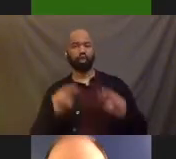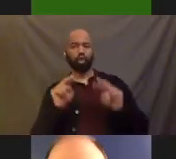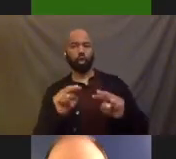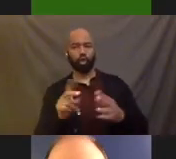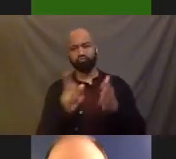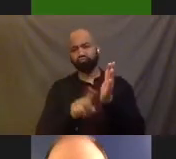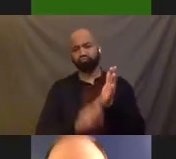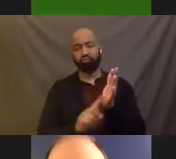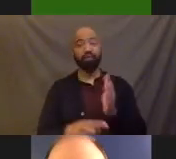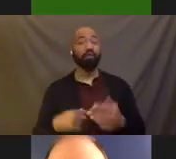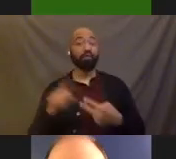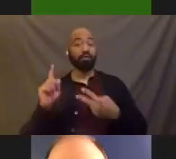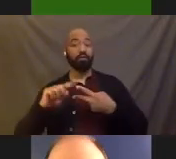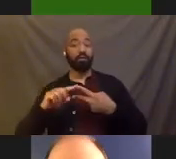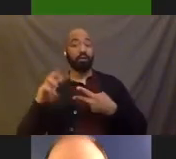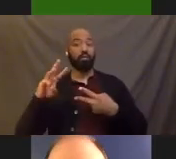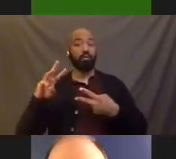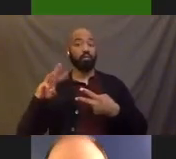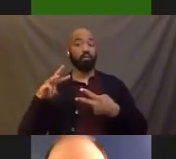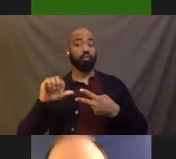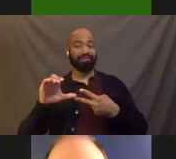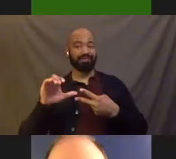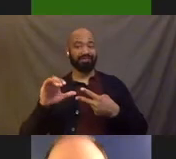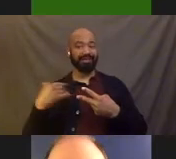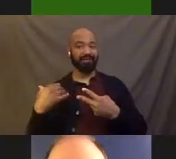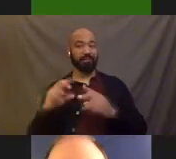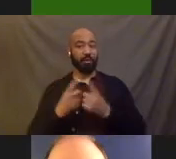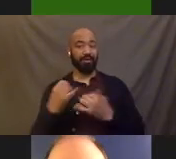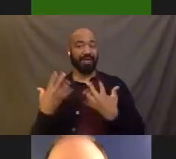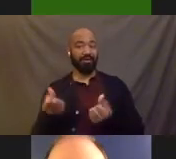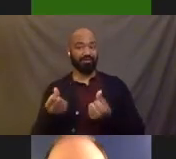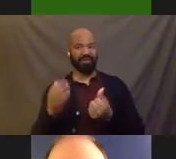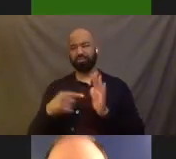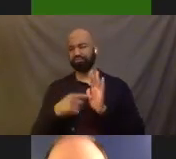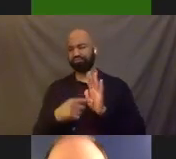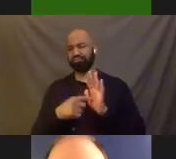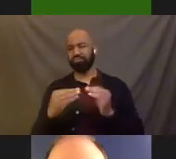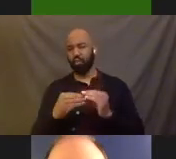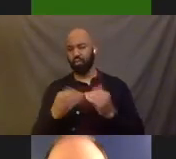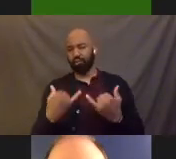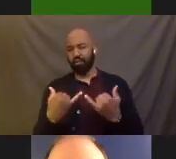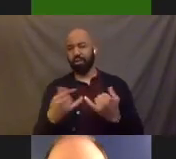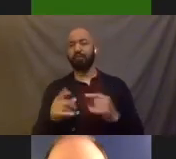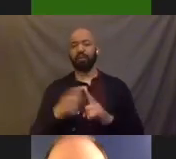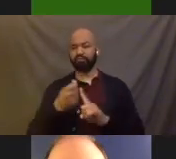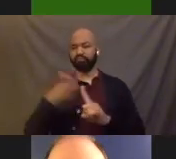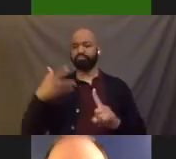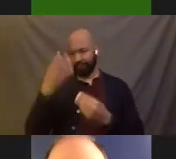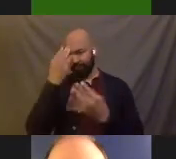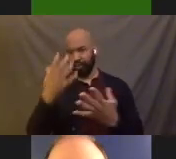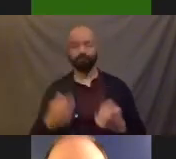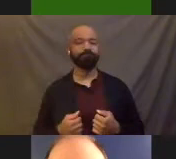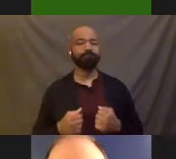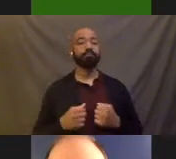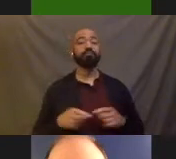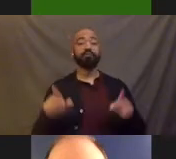of Health tonight, but they have a lot of information available to us to take a look at. And unfortunately, I would say continue to stay